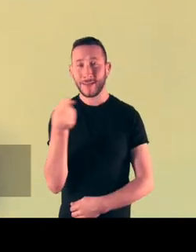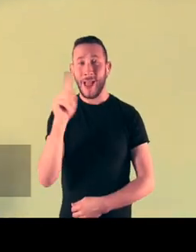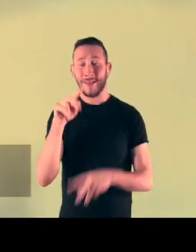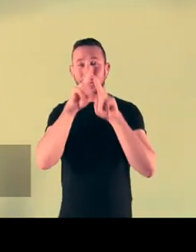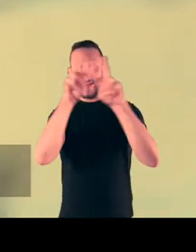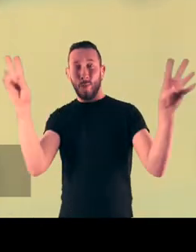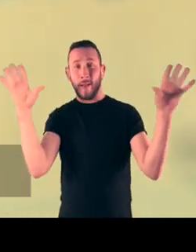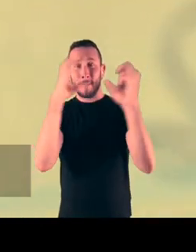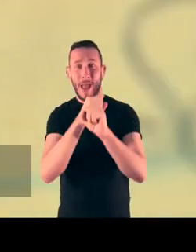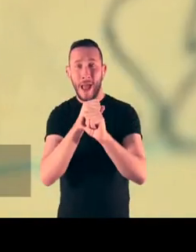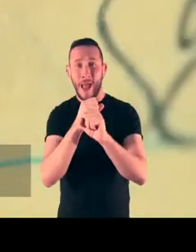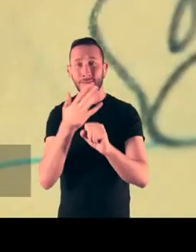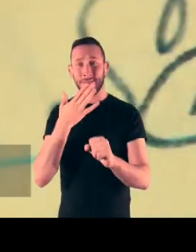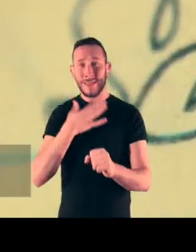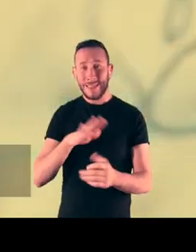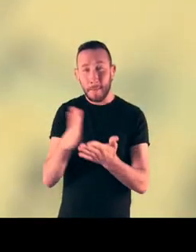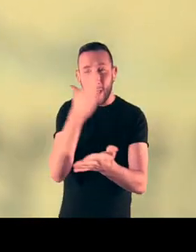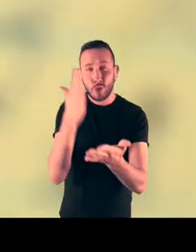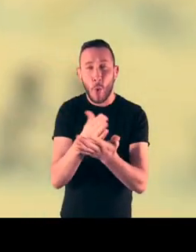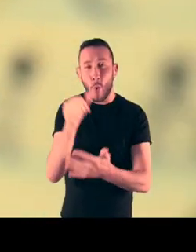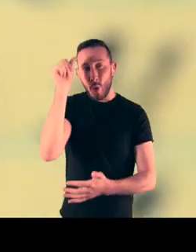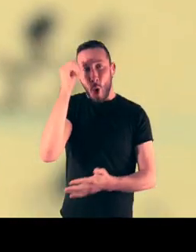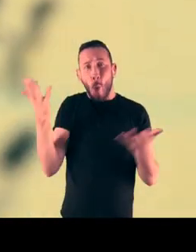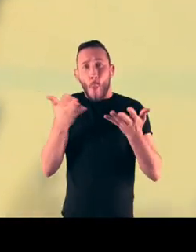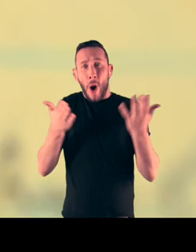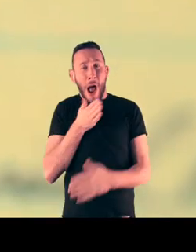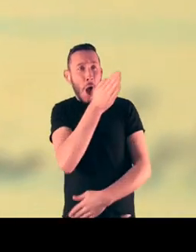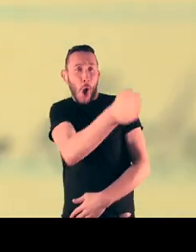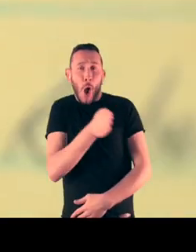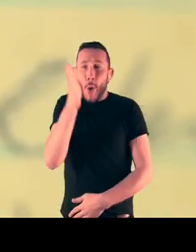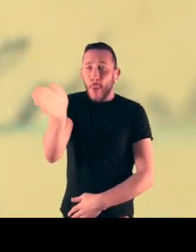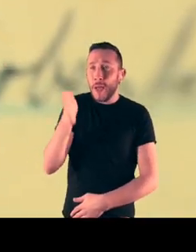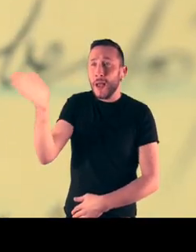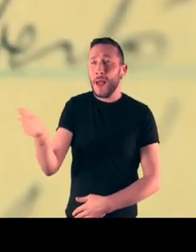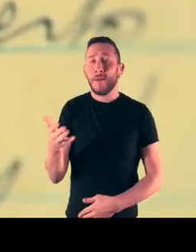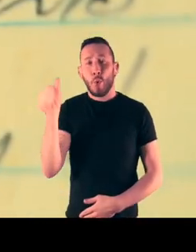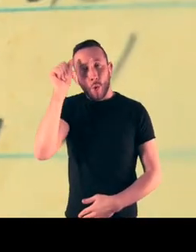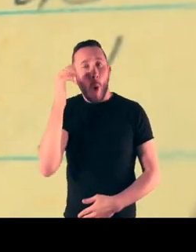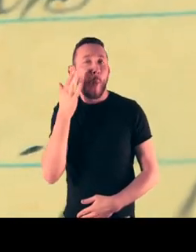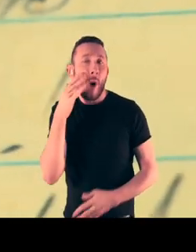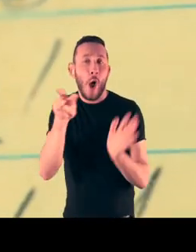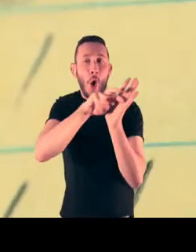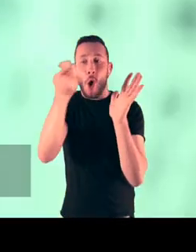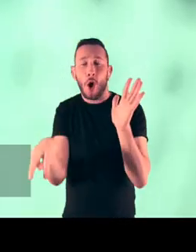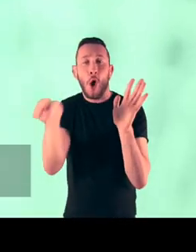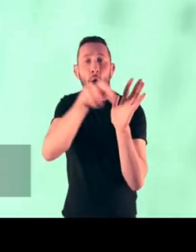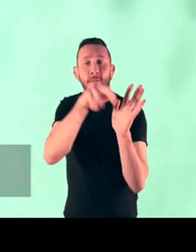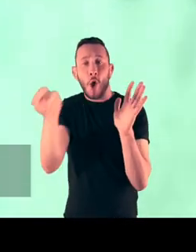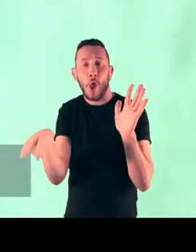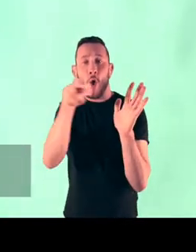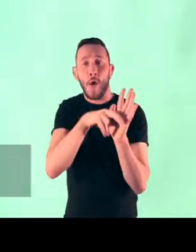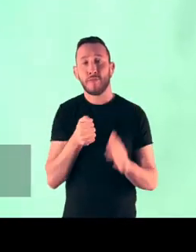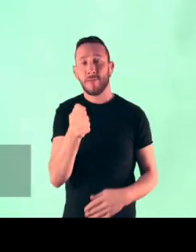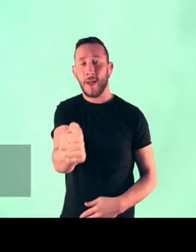case of get them all in a group and get them on the train. Four coaches, pictures of stick people holding hands. Well, we're blind